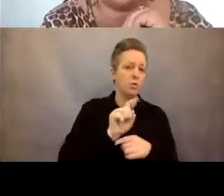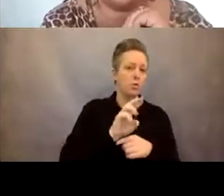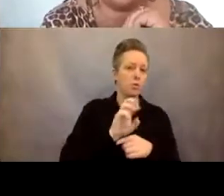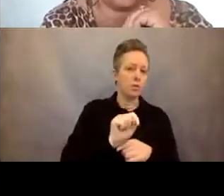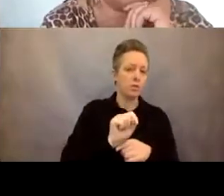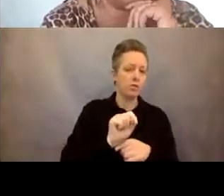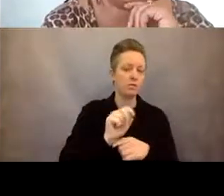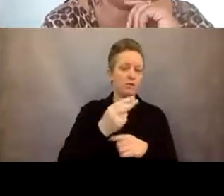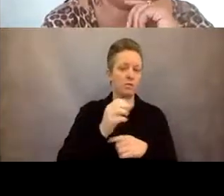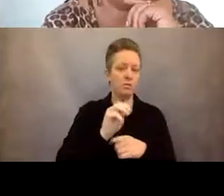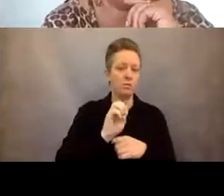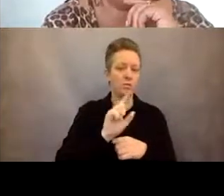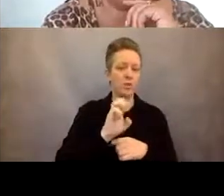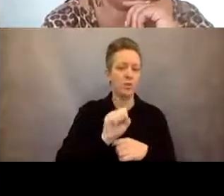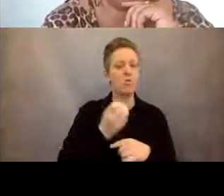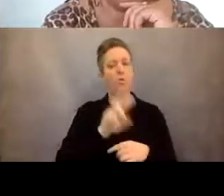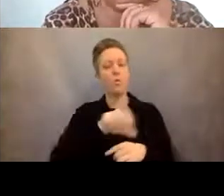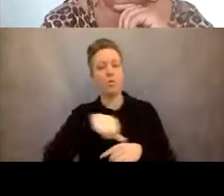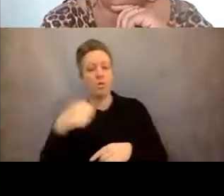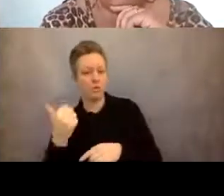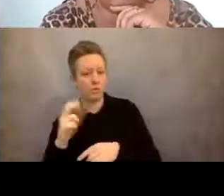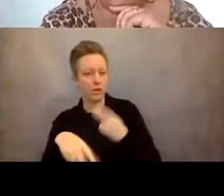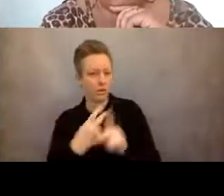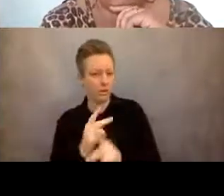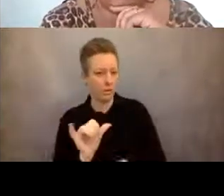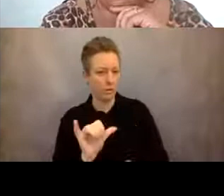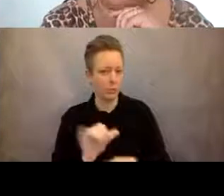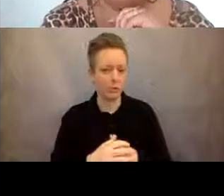yes. What else?